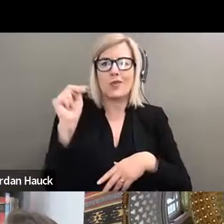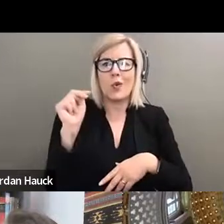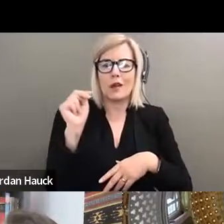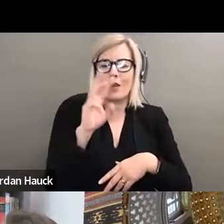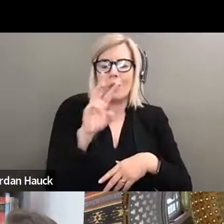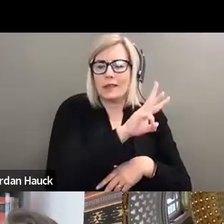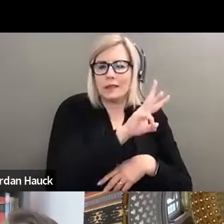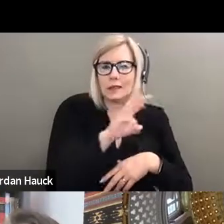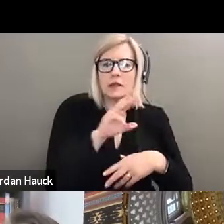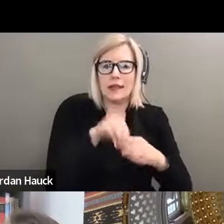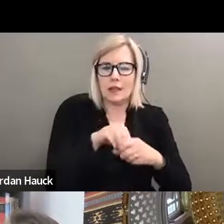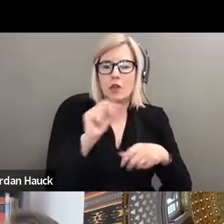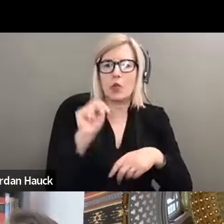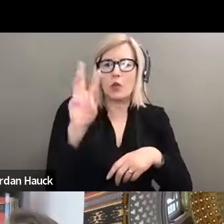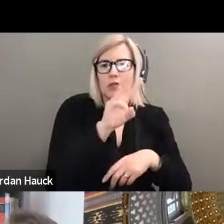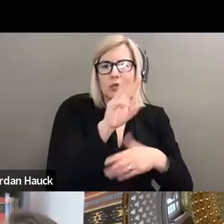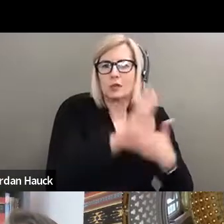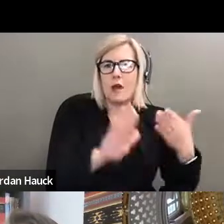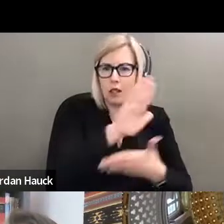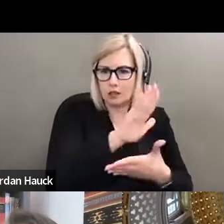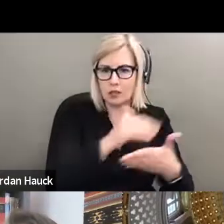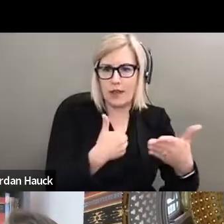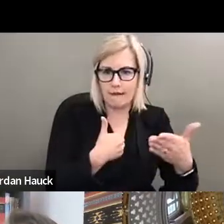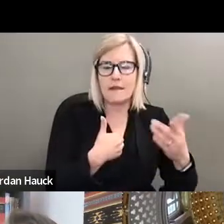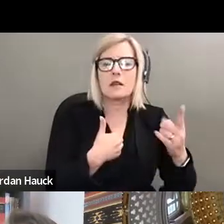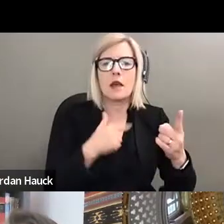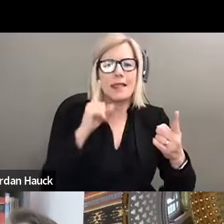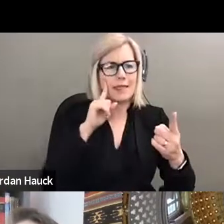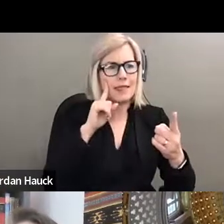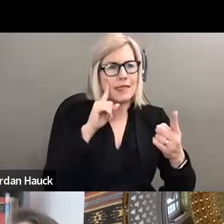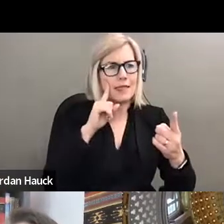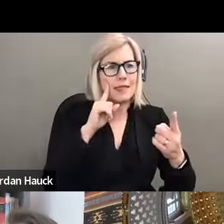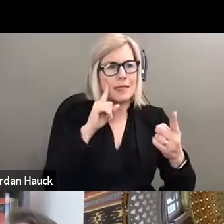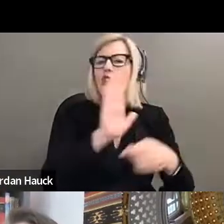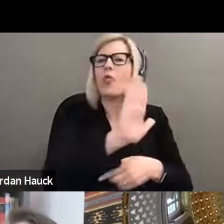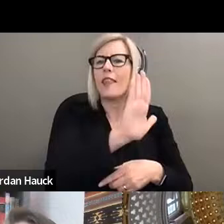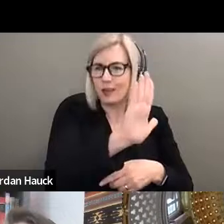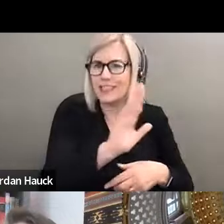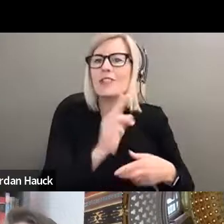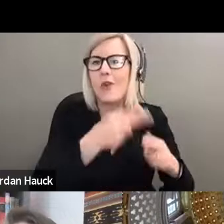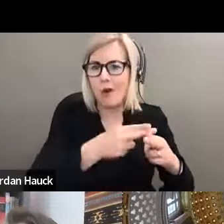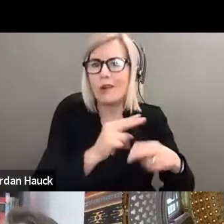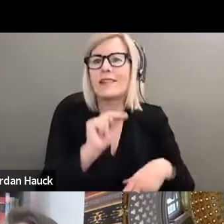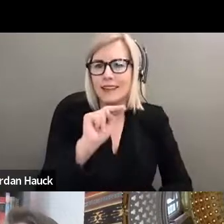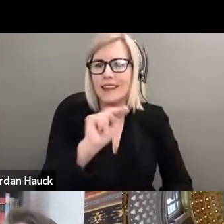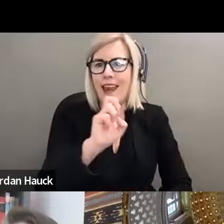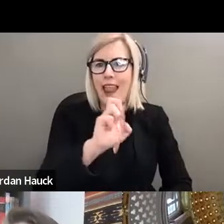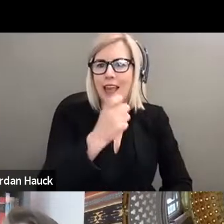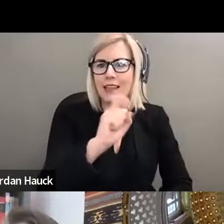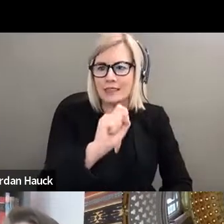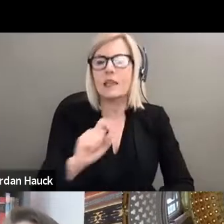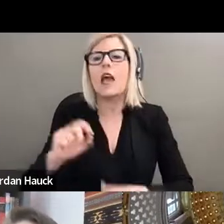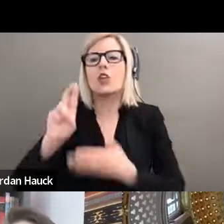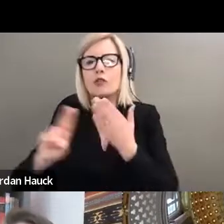at Northwestern College. And I think theirs is NEXT, and University of Iowa